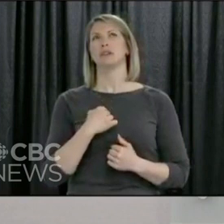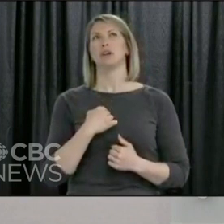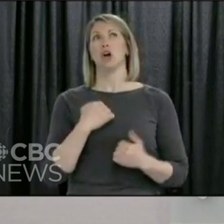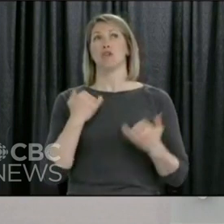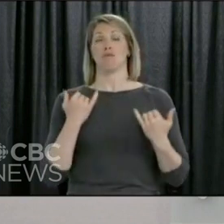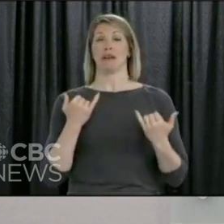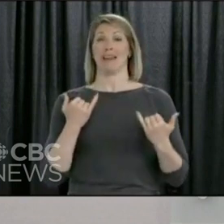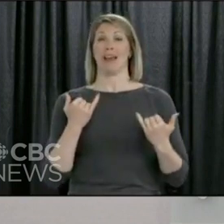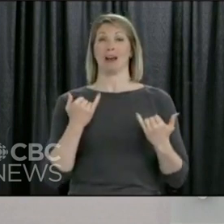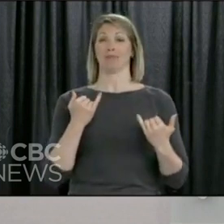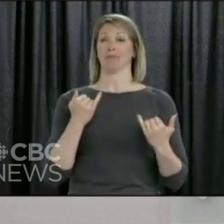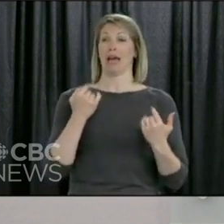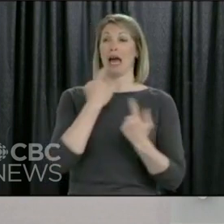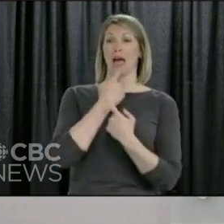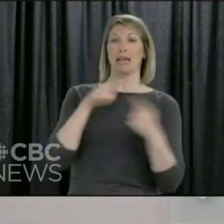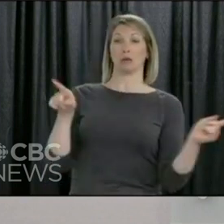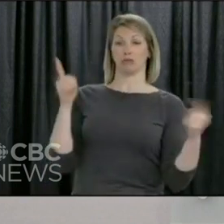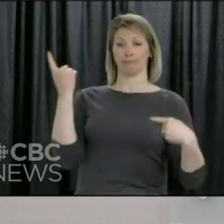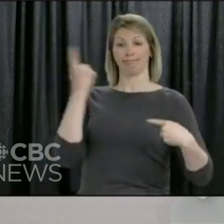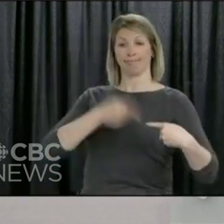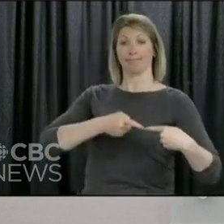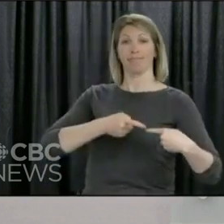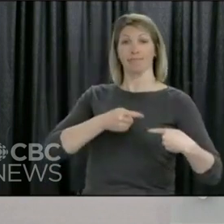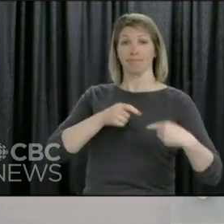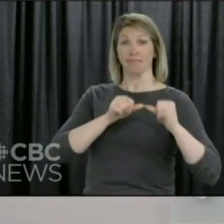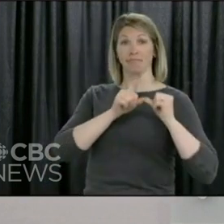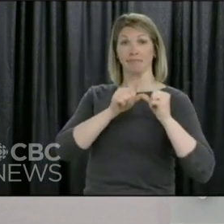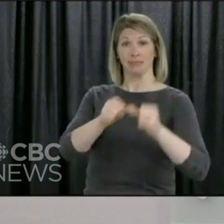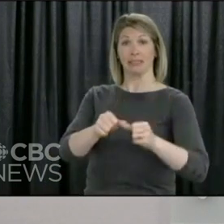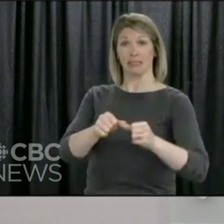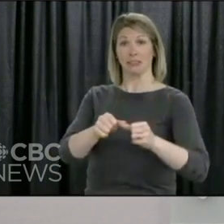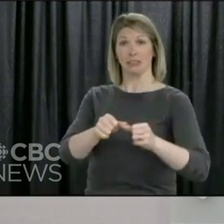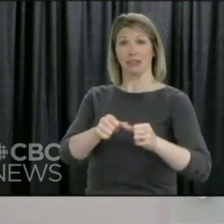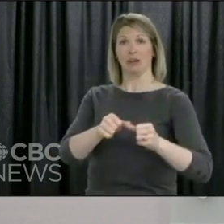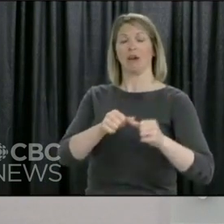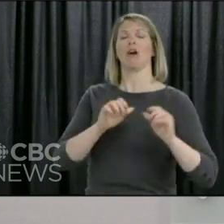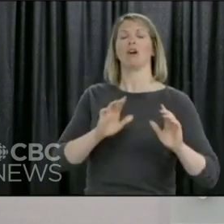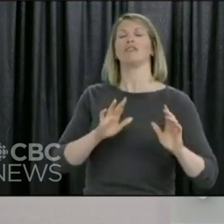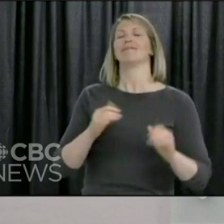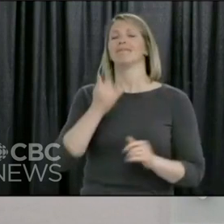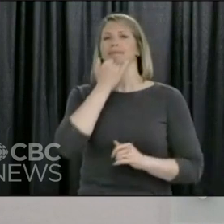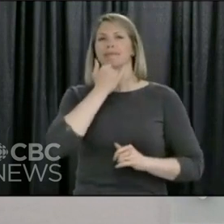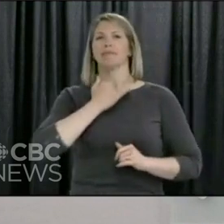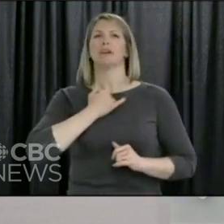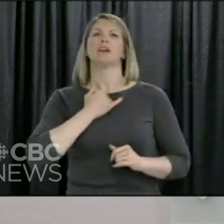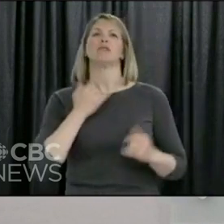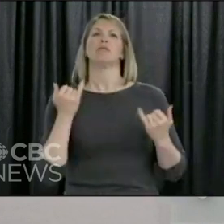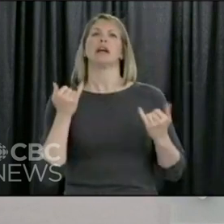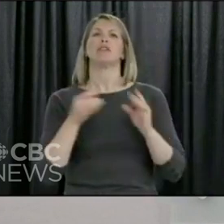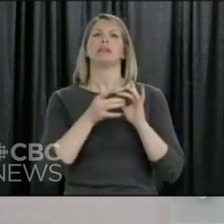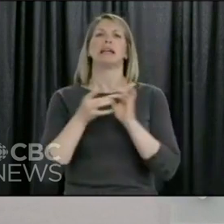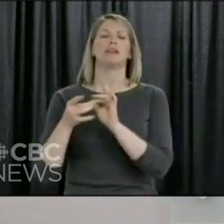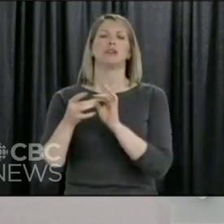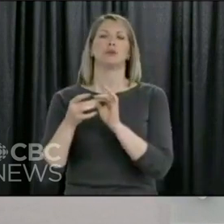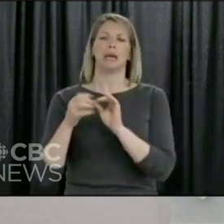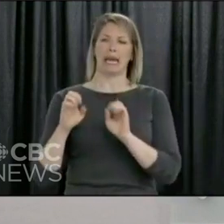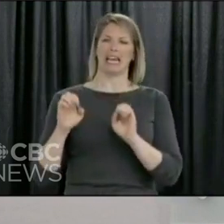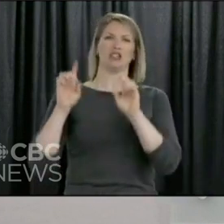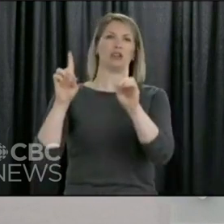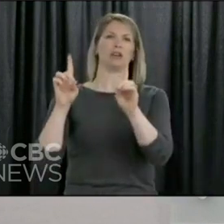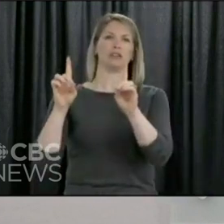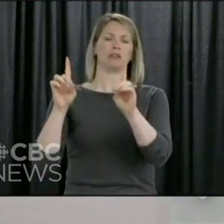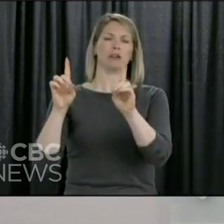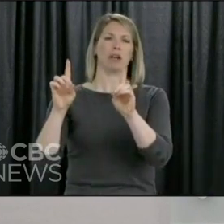we continue to hear from parents and educators that the overall thrust of what they say is that the virtual learning has been a bit of a